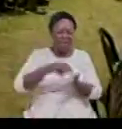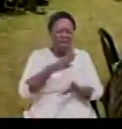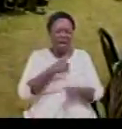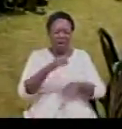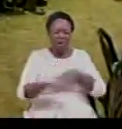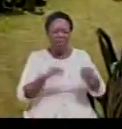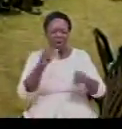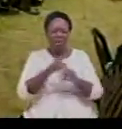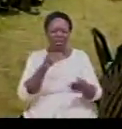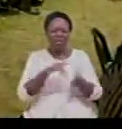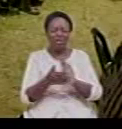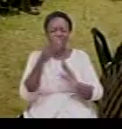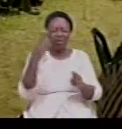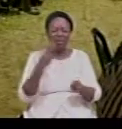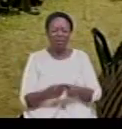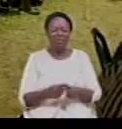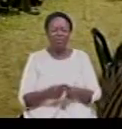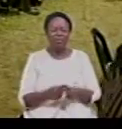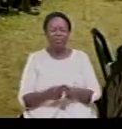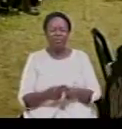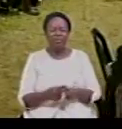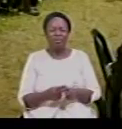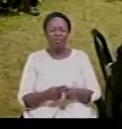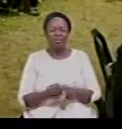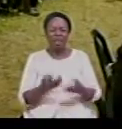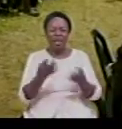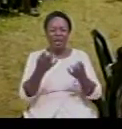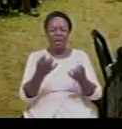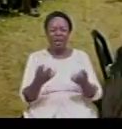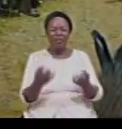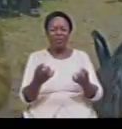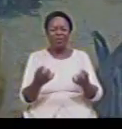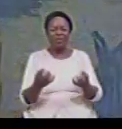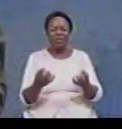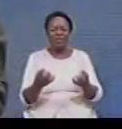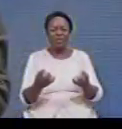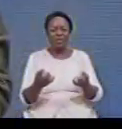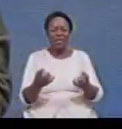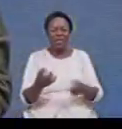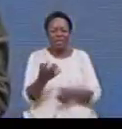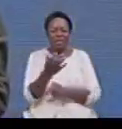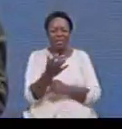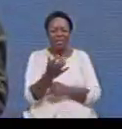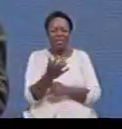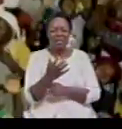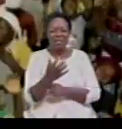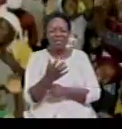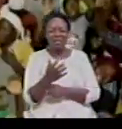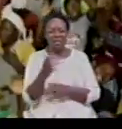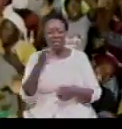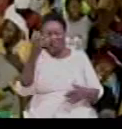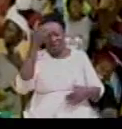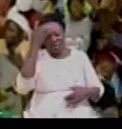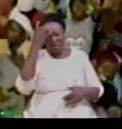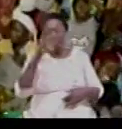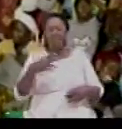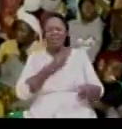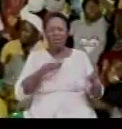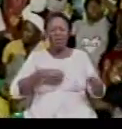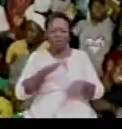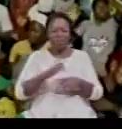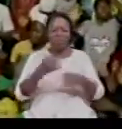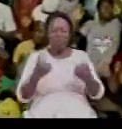Jesus' name. Leprosy, skin disease, the Lord touches you right now. Be